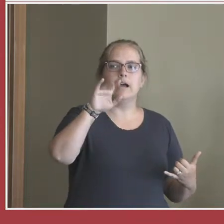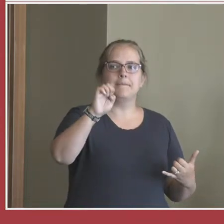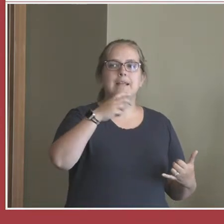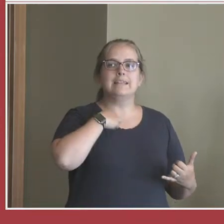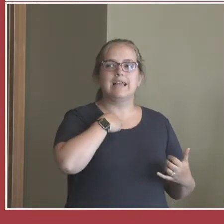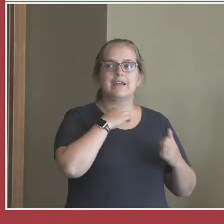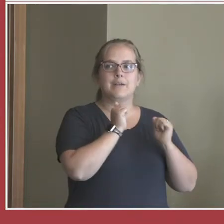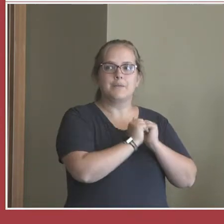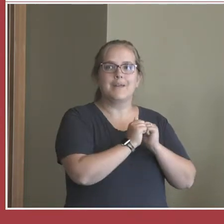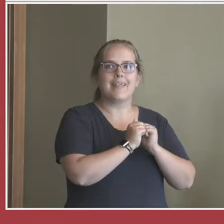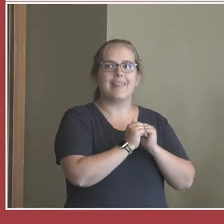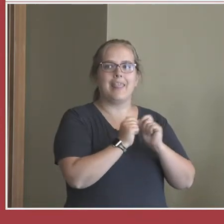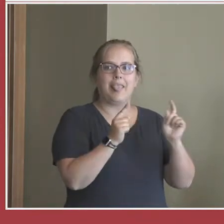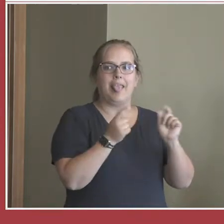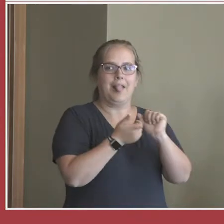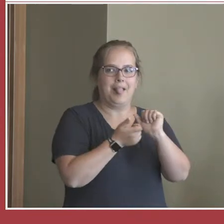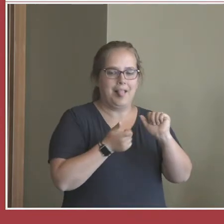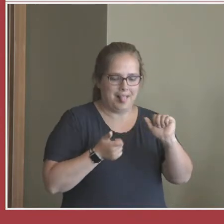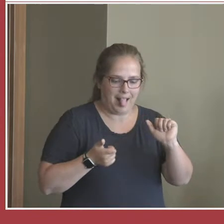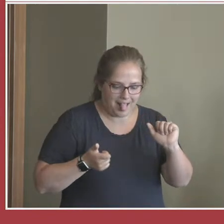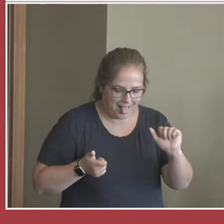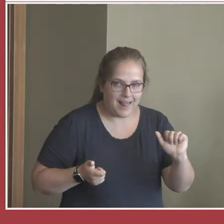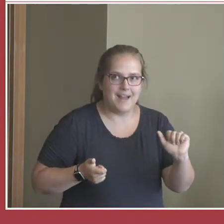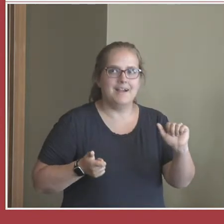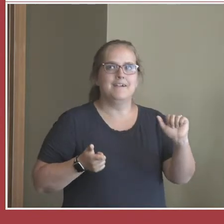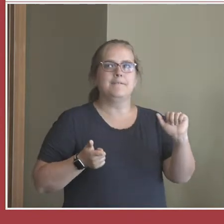this leg.